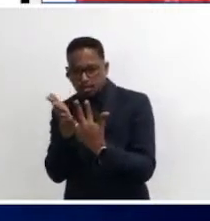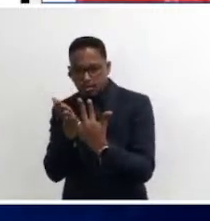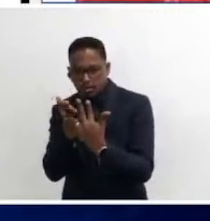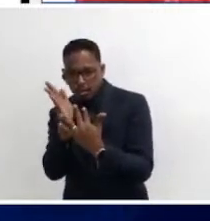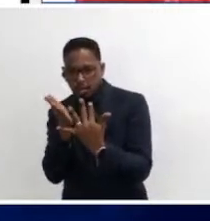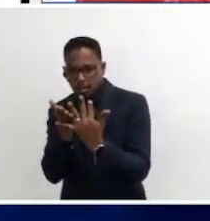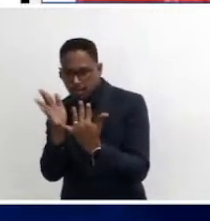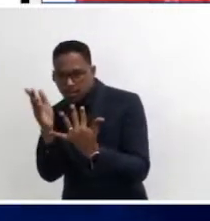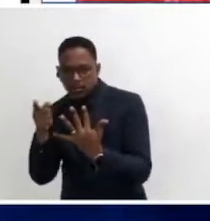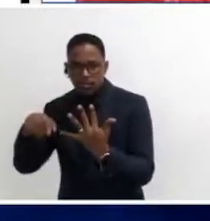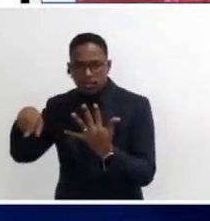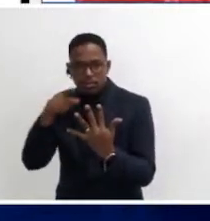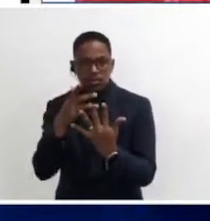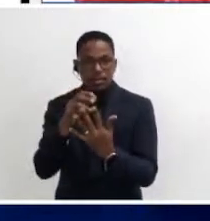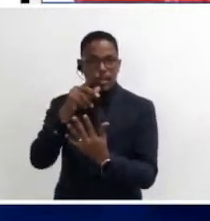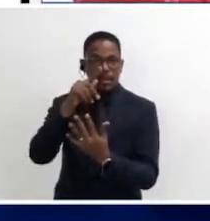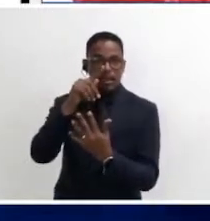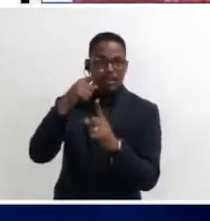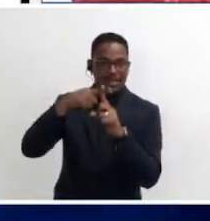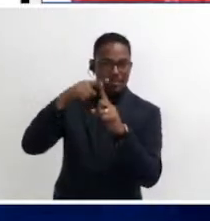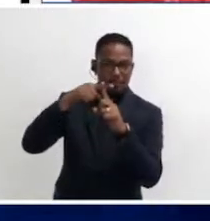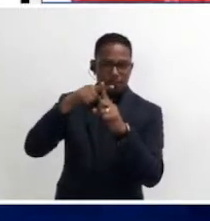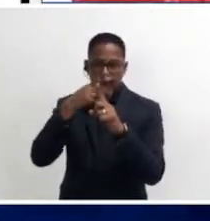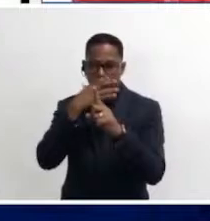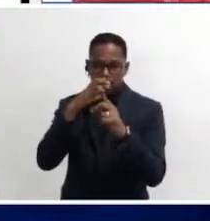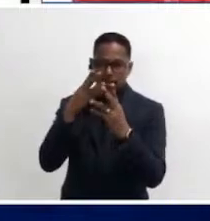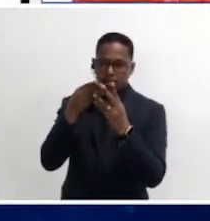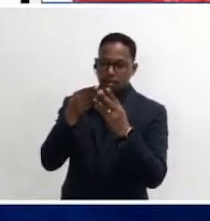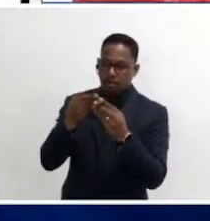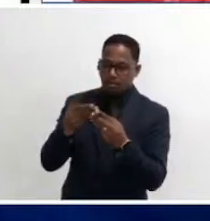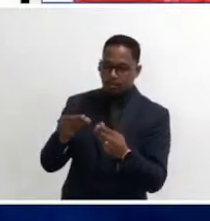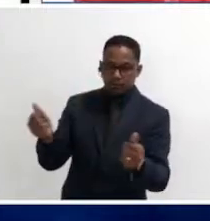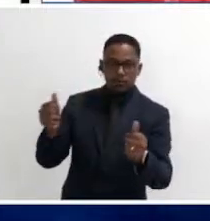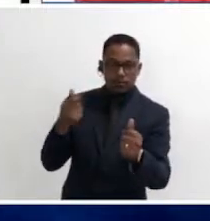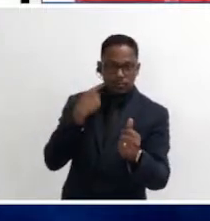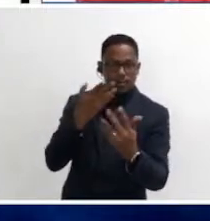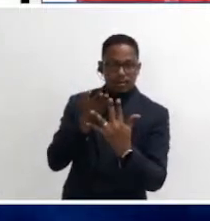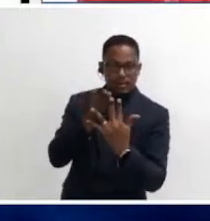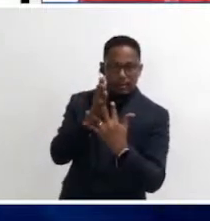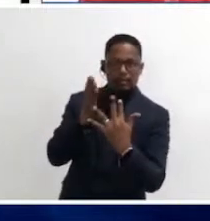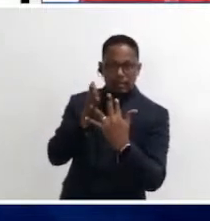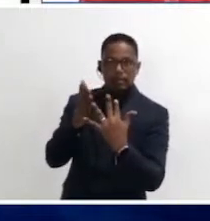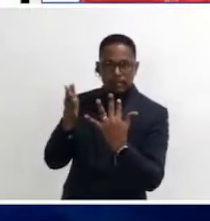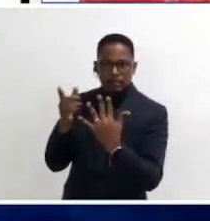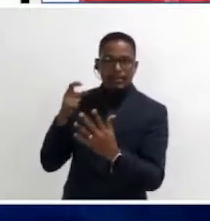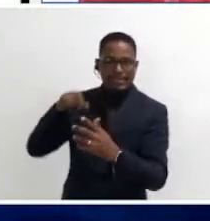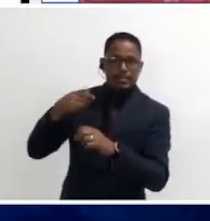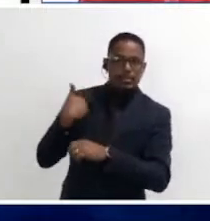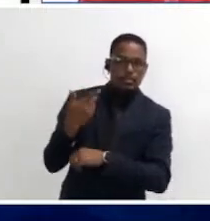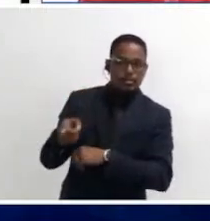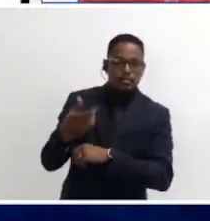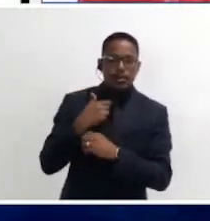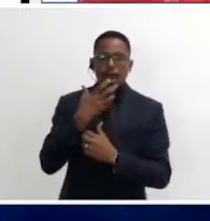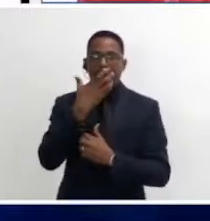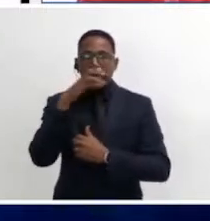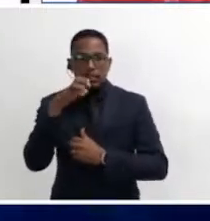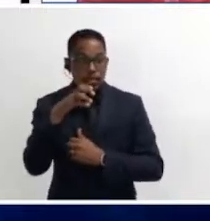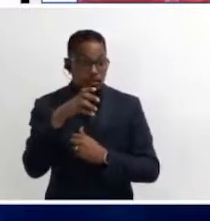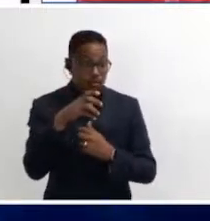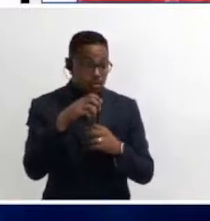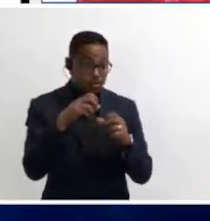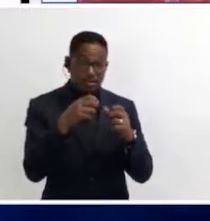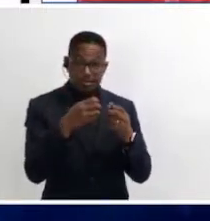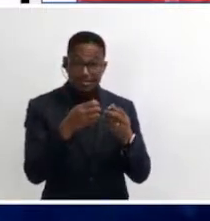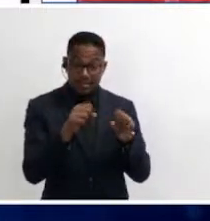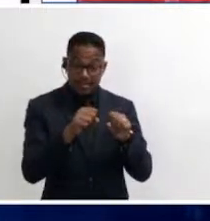thermal path to extricate the heat from the package. And so there's many different ways of doing that.